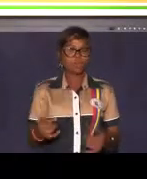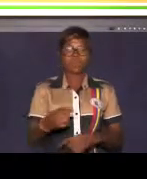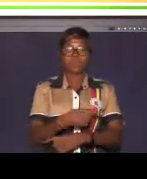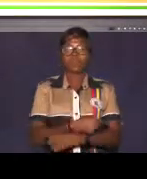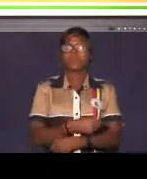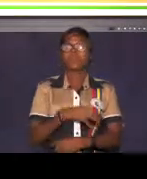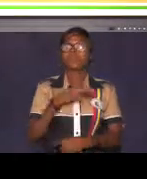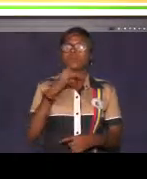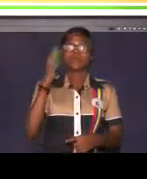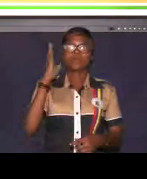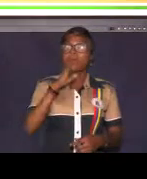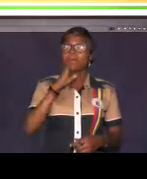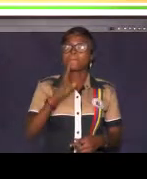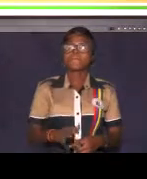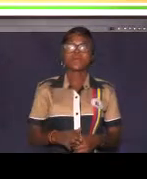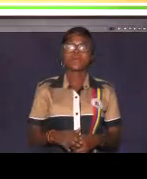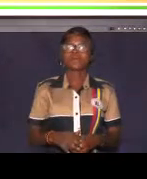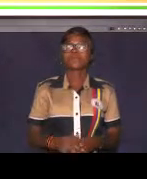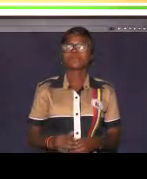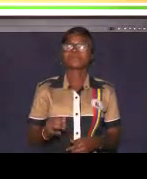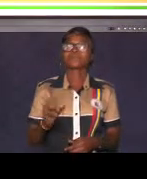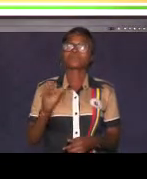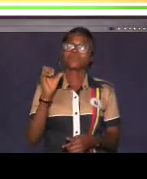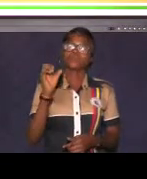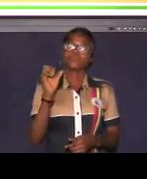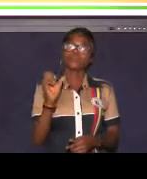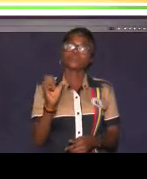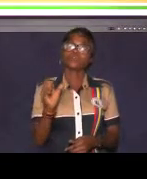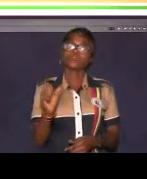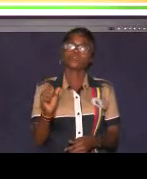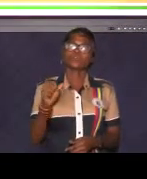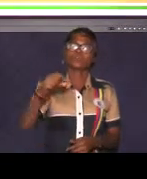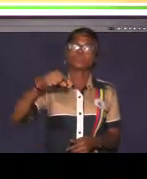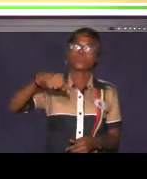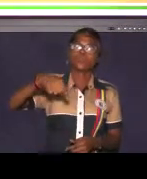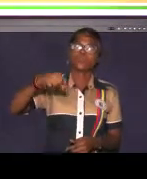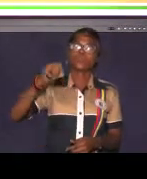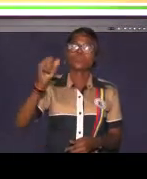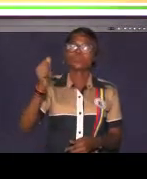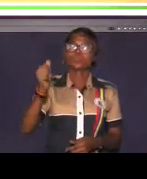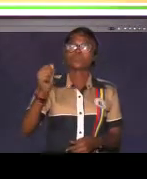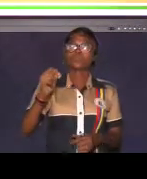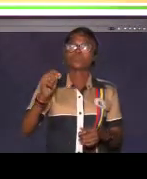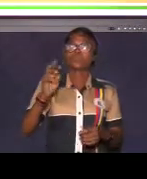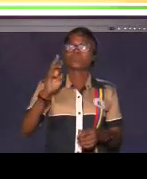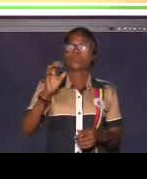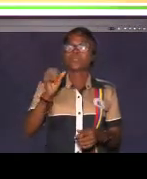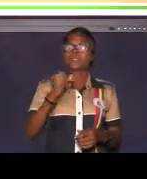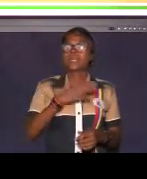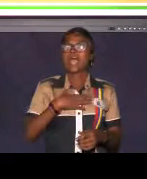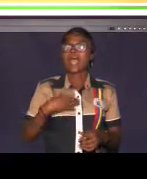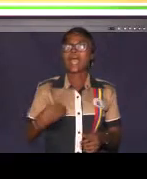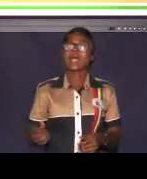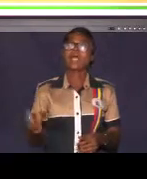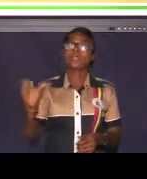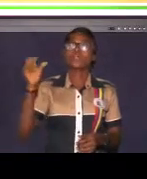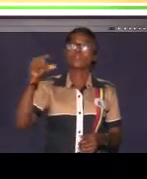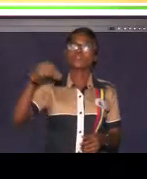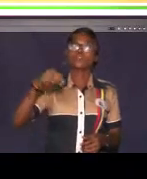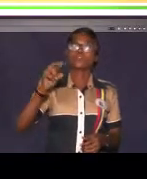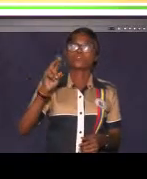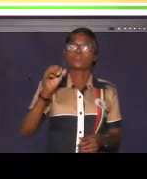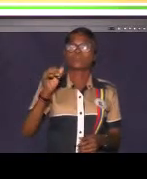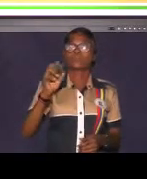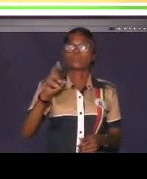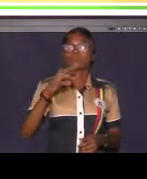be squares and square roots of numbers. Perhaps you're familiar with what squares are, perhaps not. If